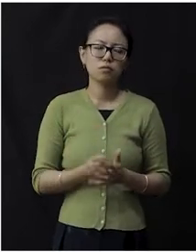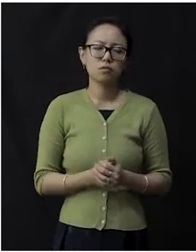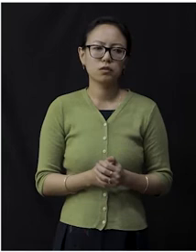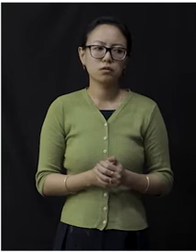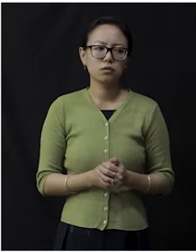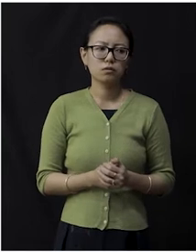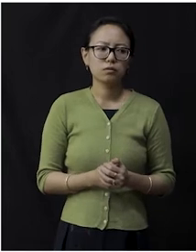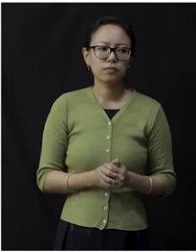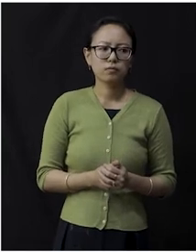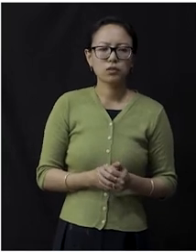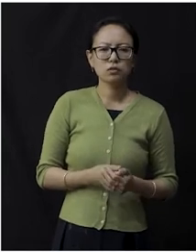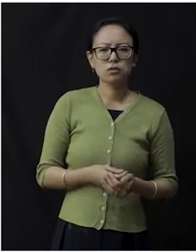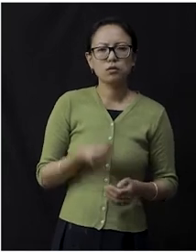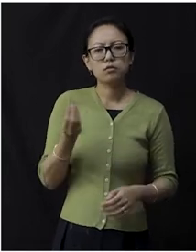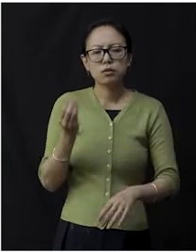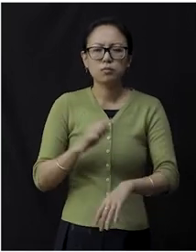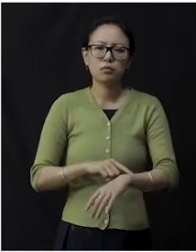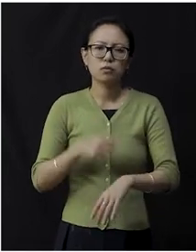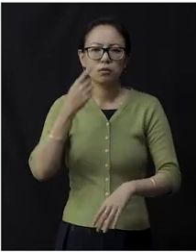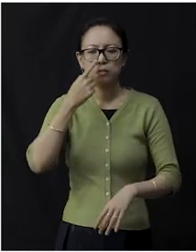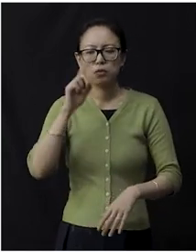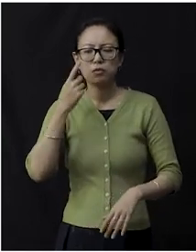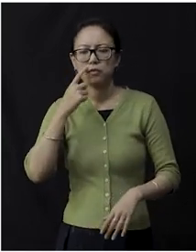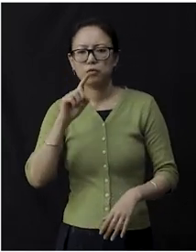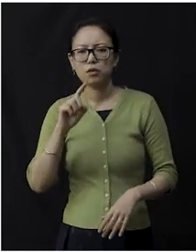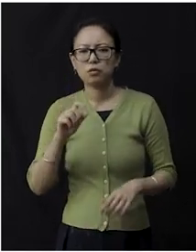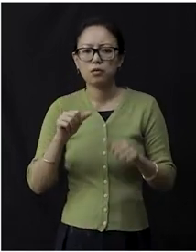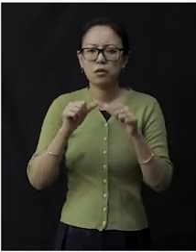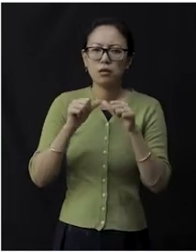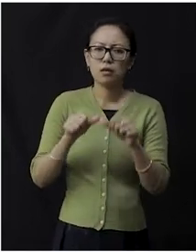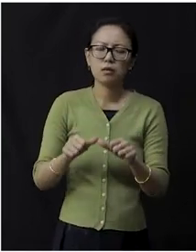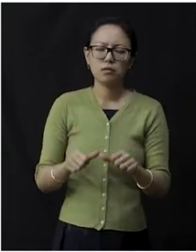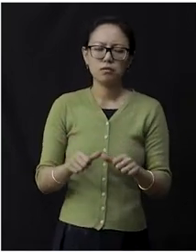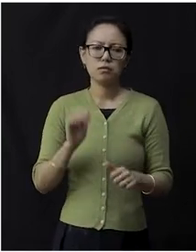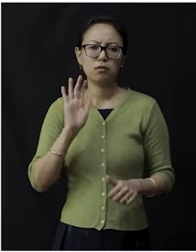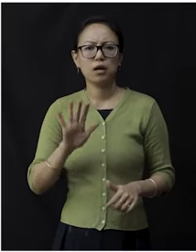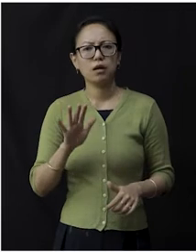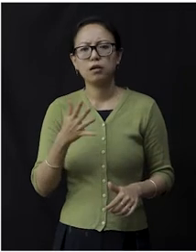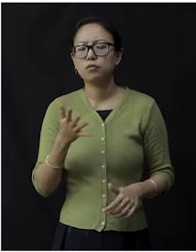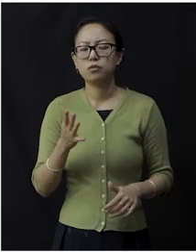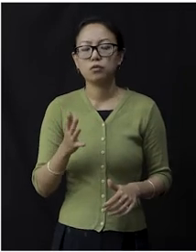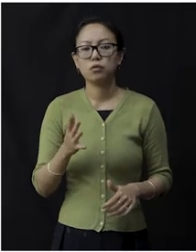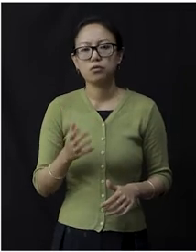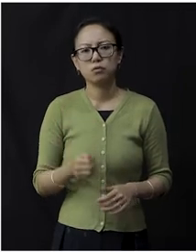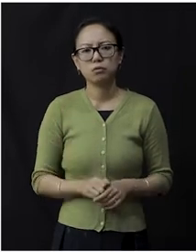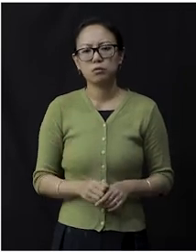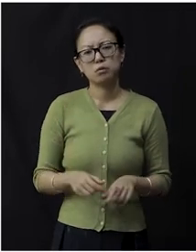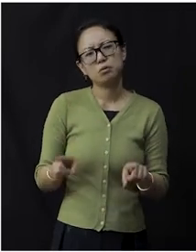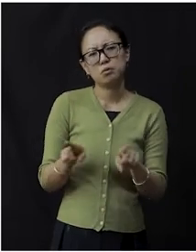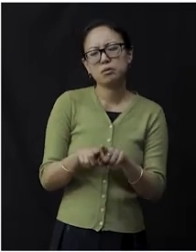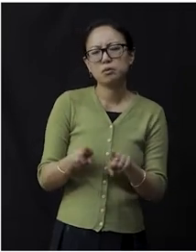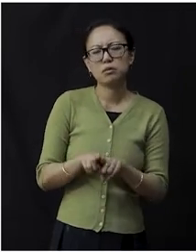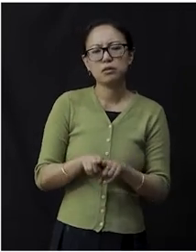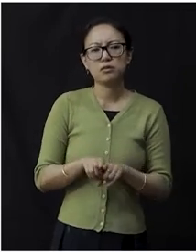do not. So that's what is happening to the baby. He wants an answer, what is it eating? But mama, papa